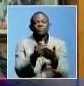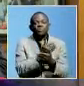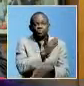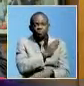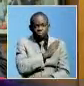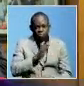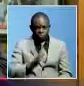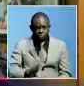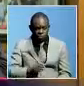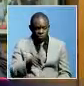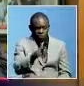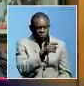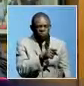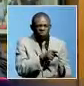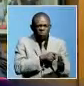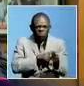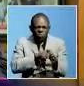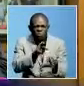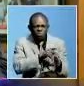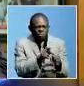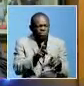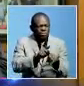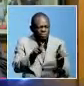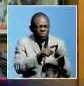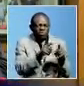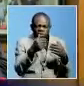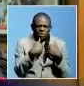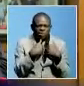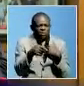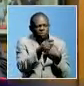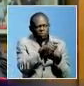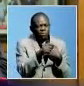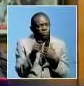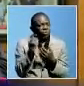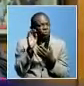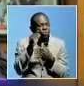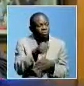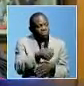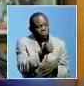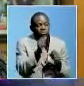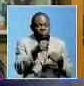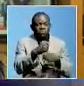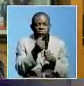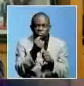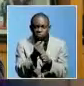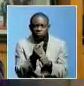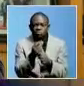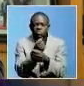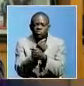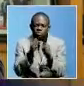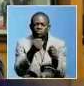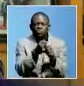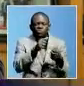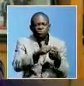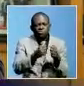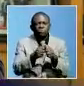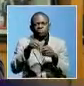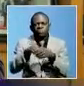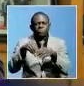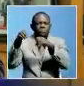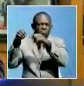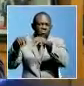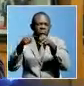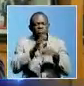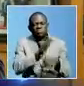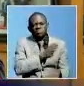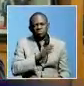in, it's all professional, will be able to correct most of the problems that ZESCO is facing right